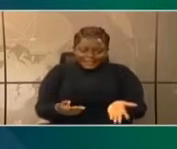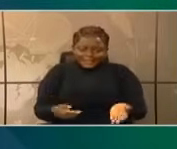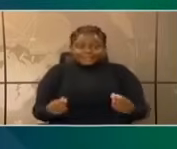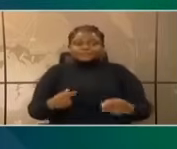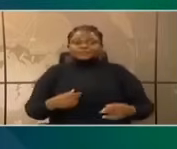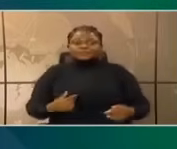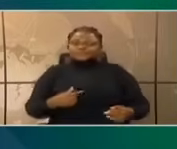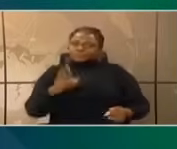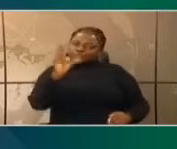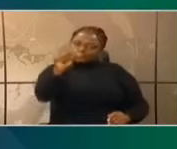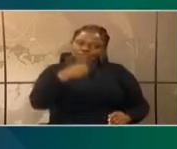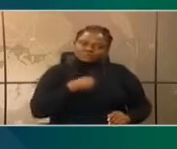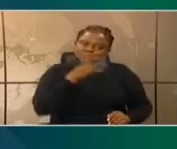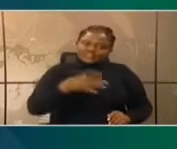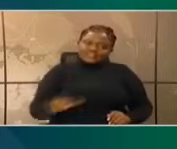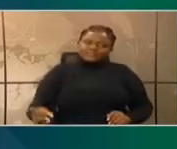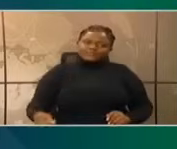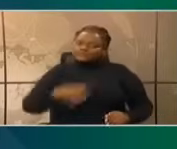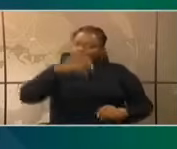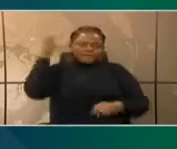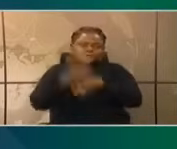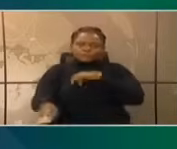say I don't want it.